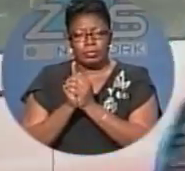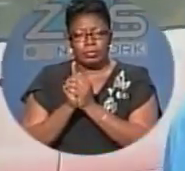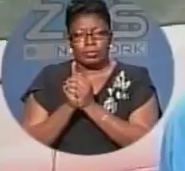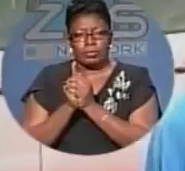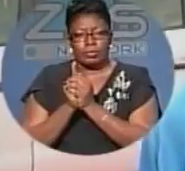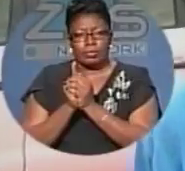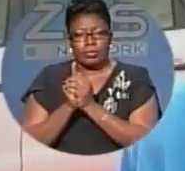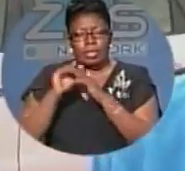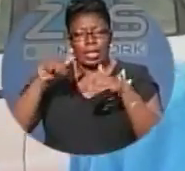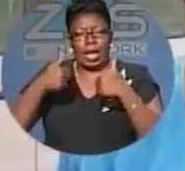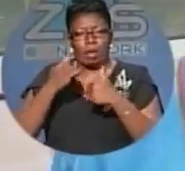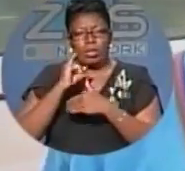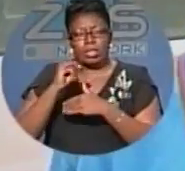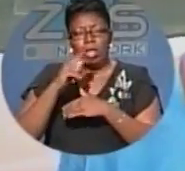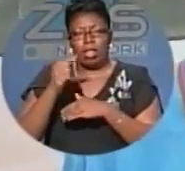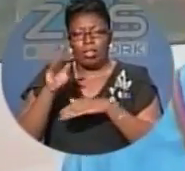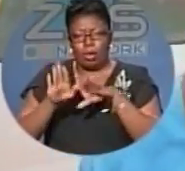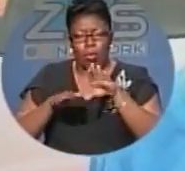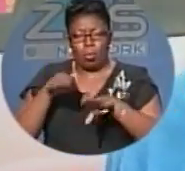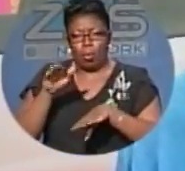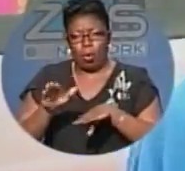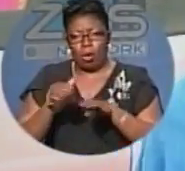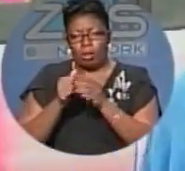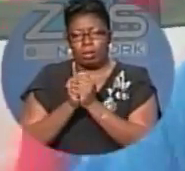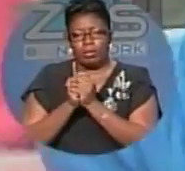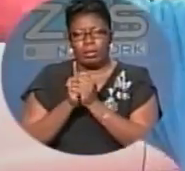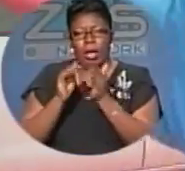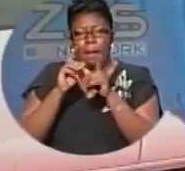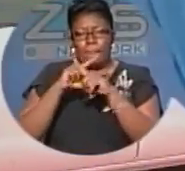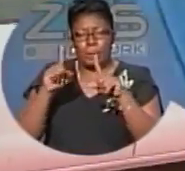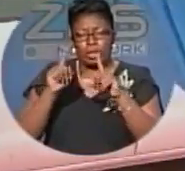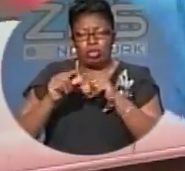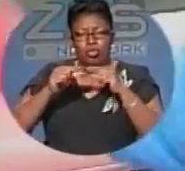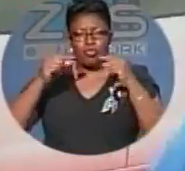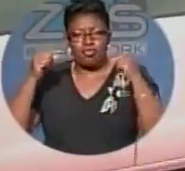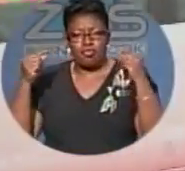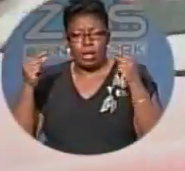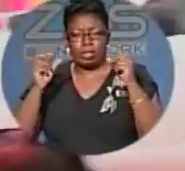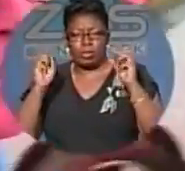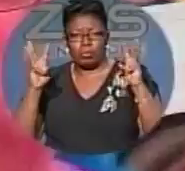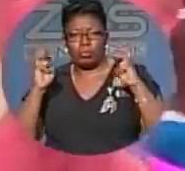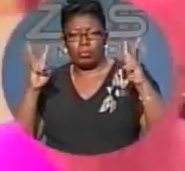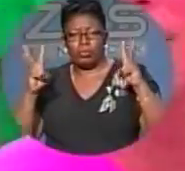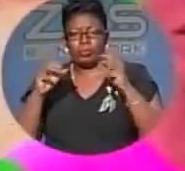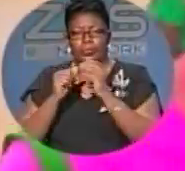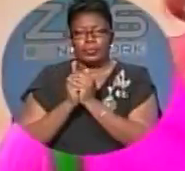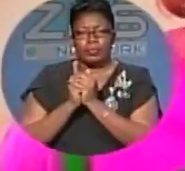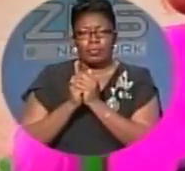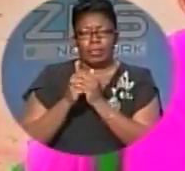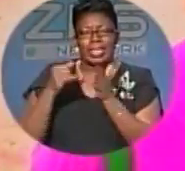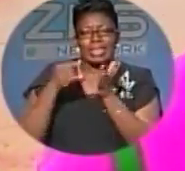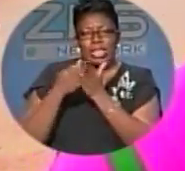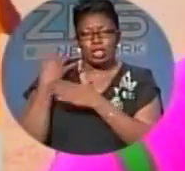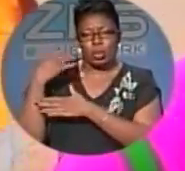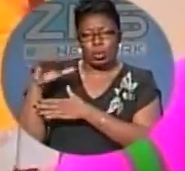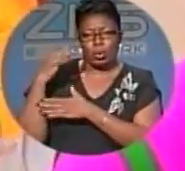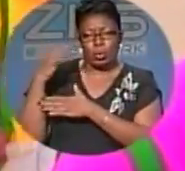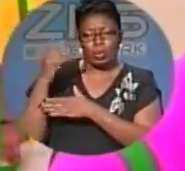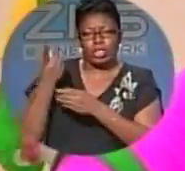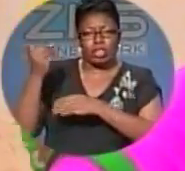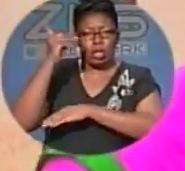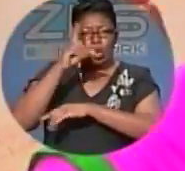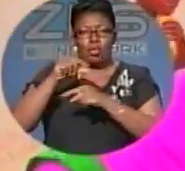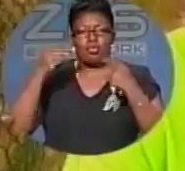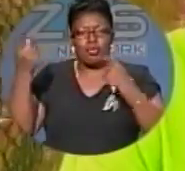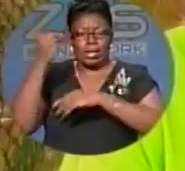you this morning? Sweaty and buggy, but great. Woo! Perfect. It's cool. It's a great day.